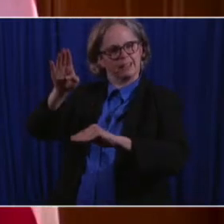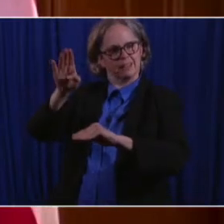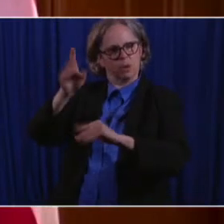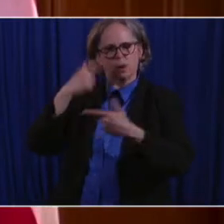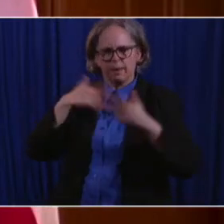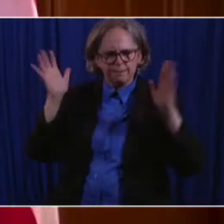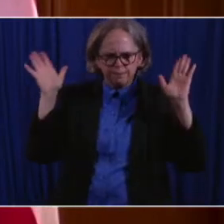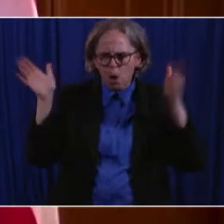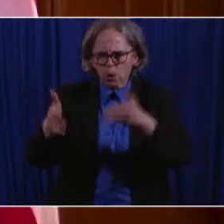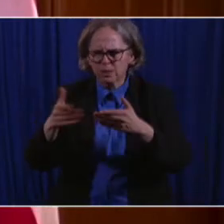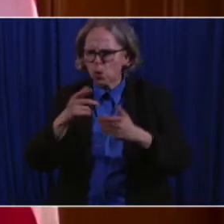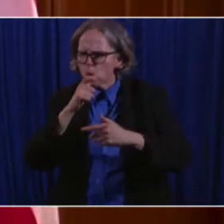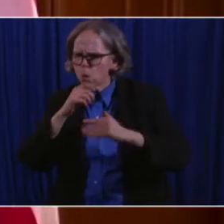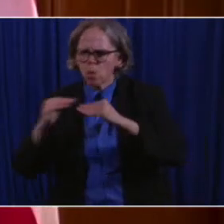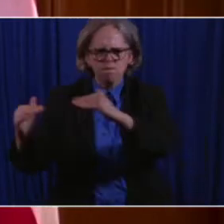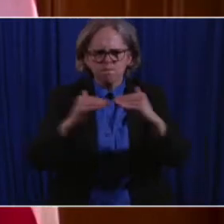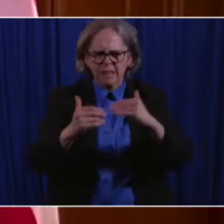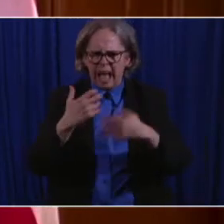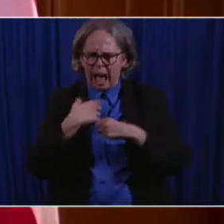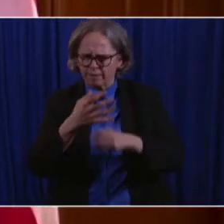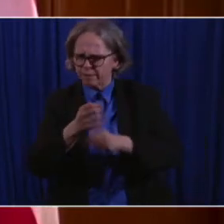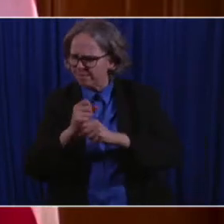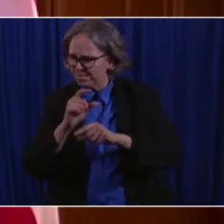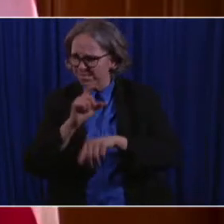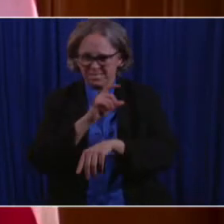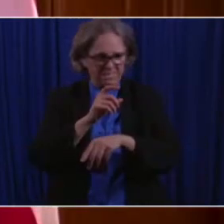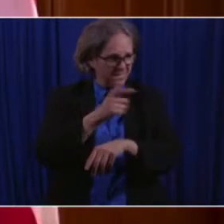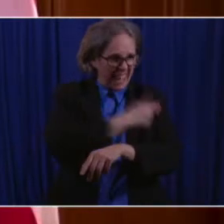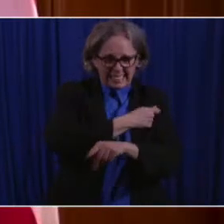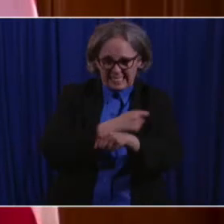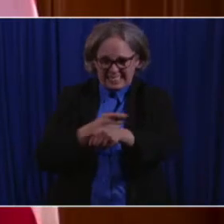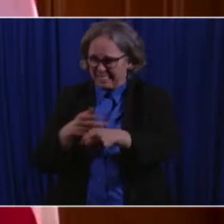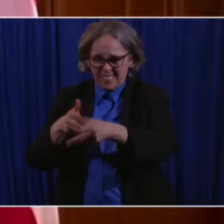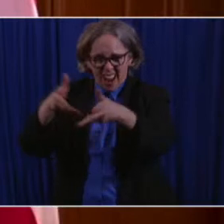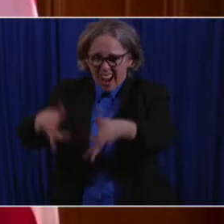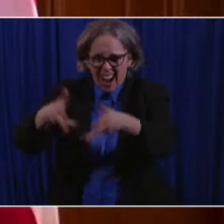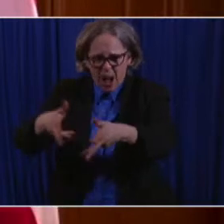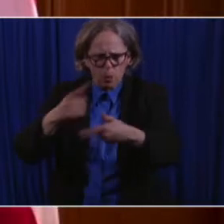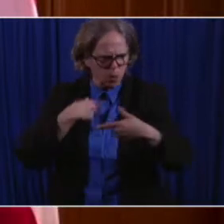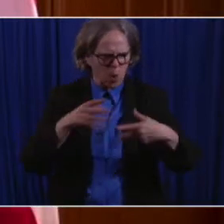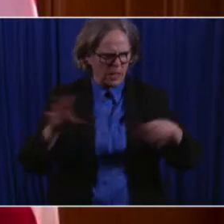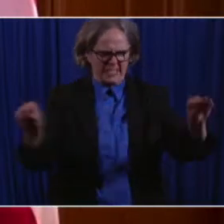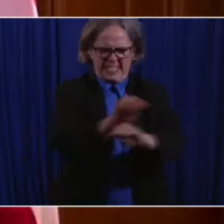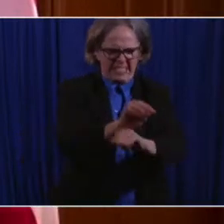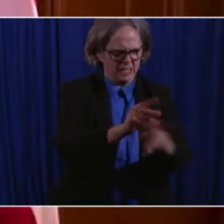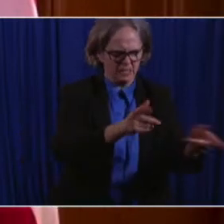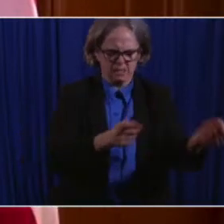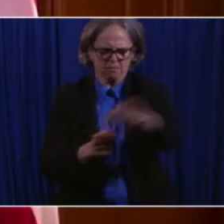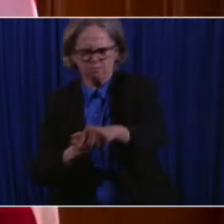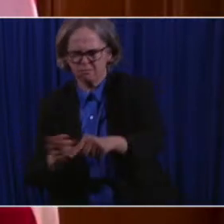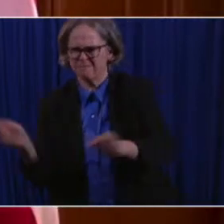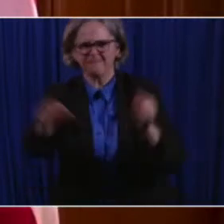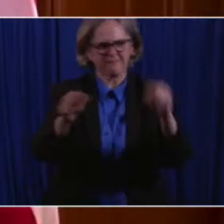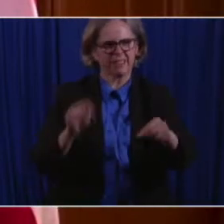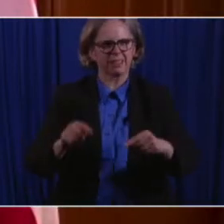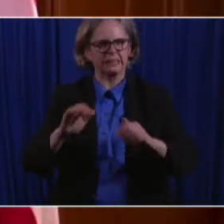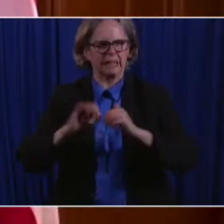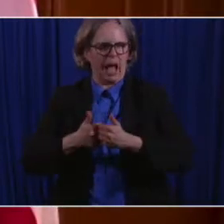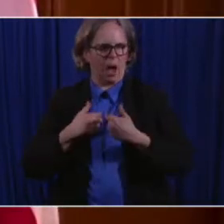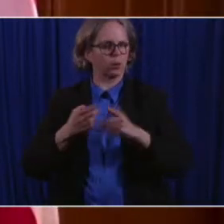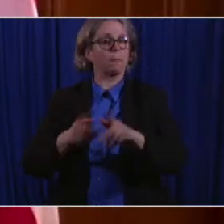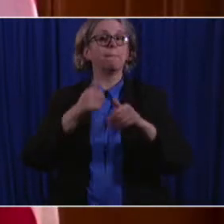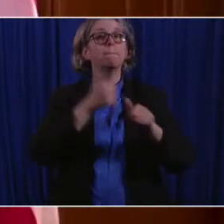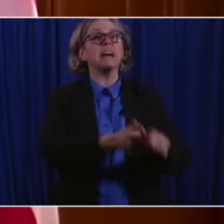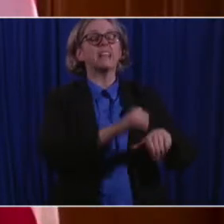make vaccine available to who wants it. Where there's more demand, we will move more vaccine into that